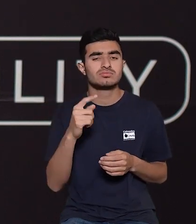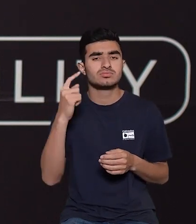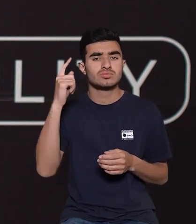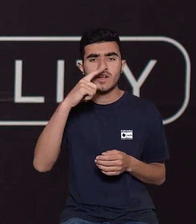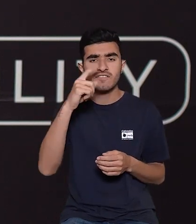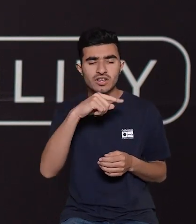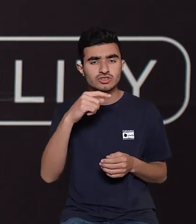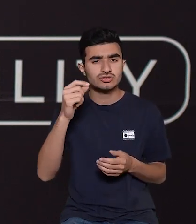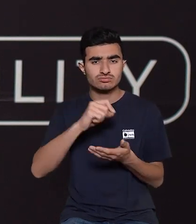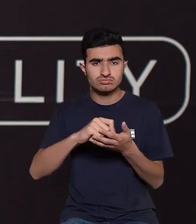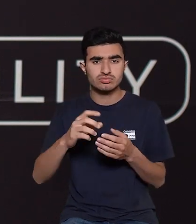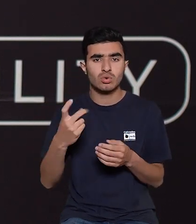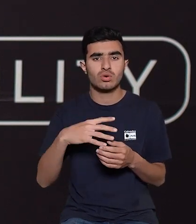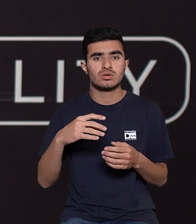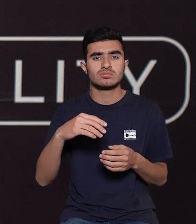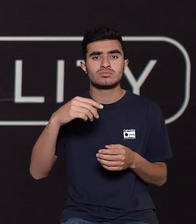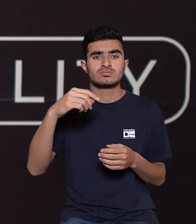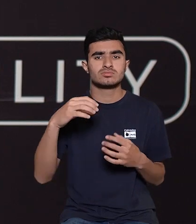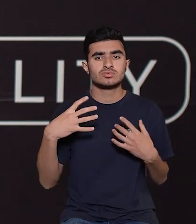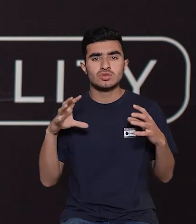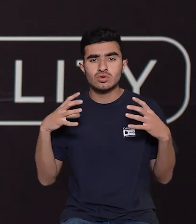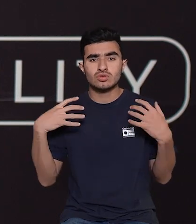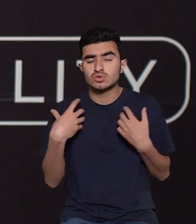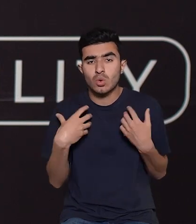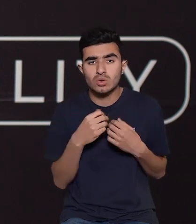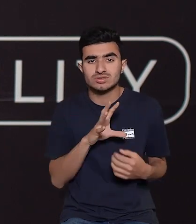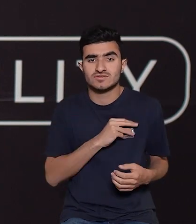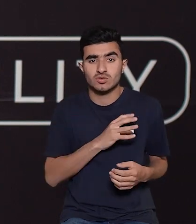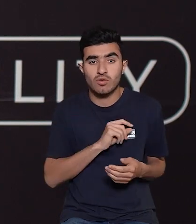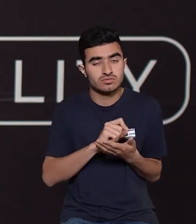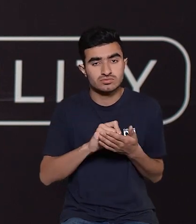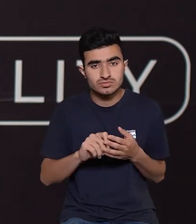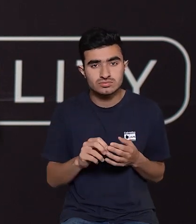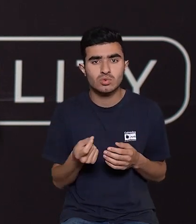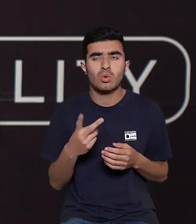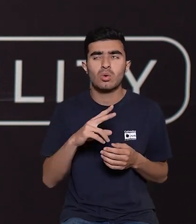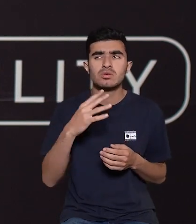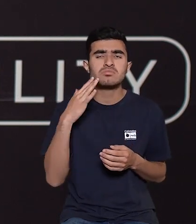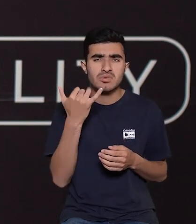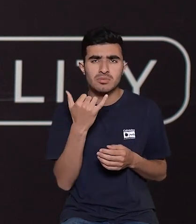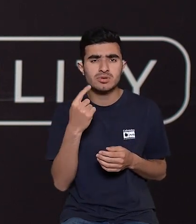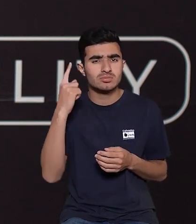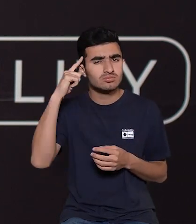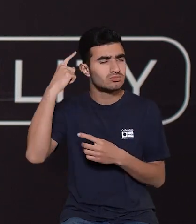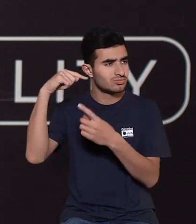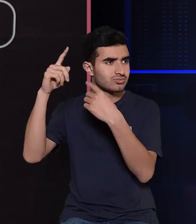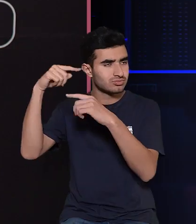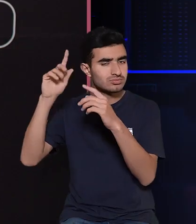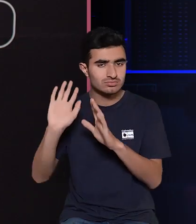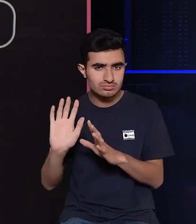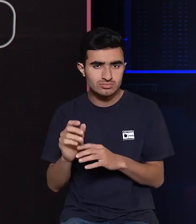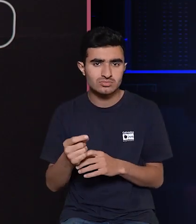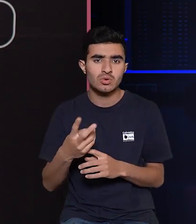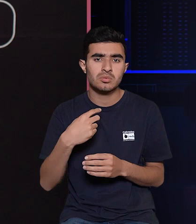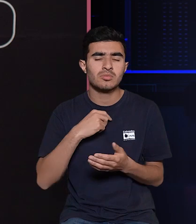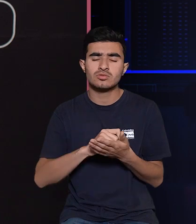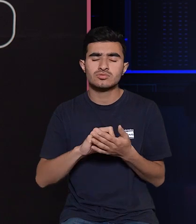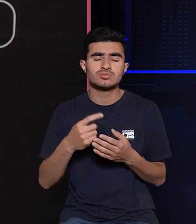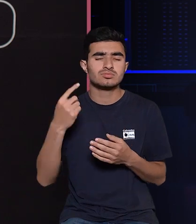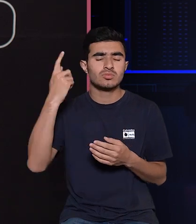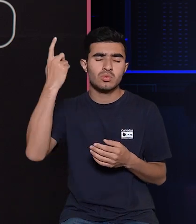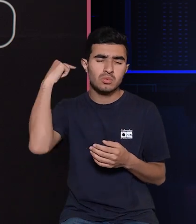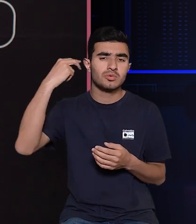maybe some fantasy. But I have, my stories interplay with history, myth, psychology. I have a lot of interest